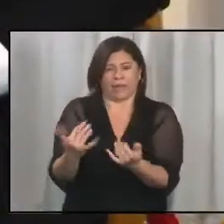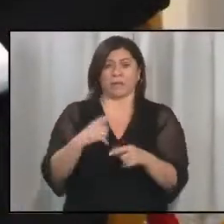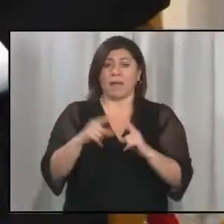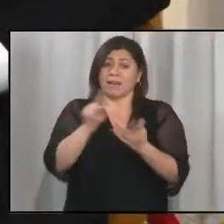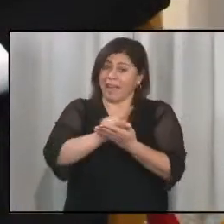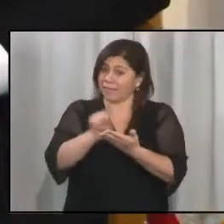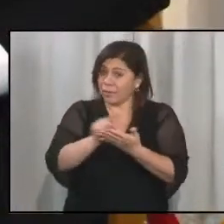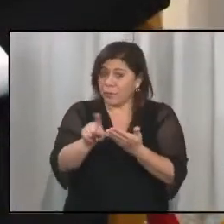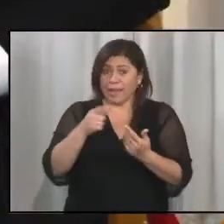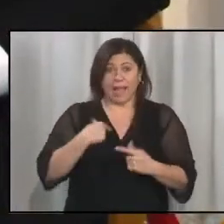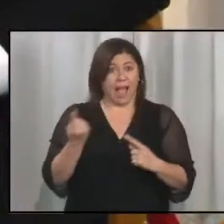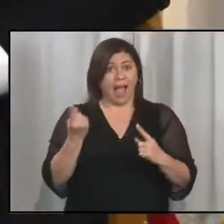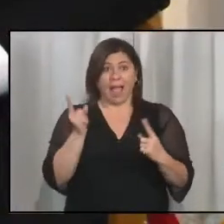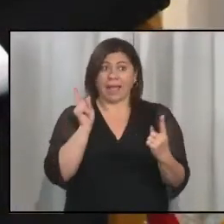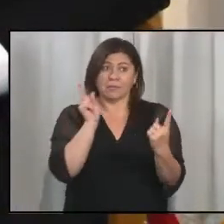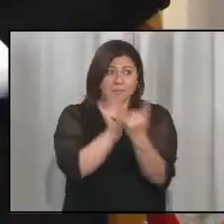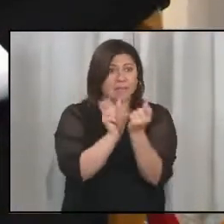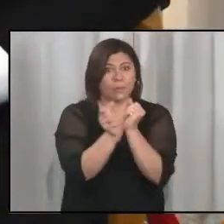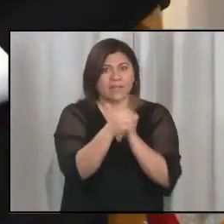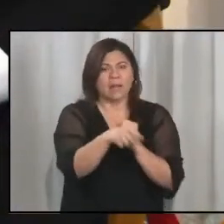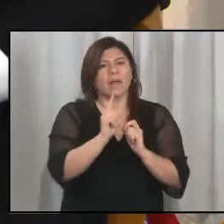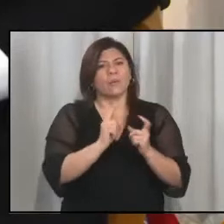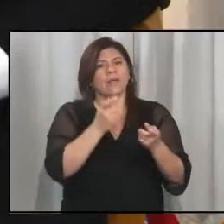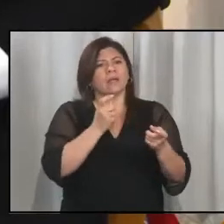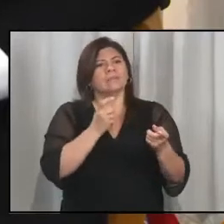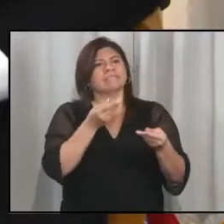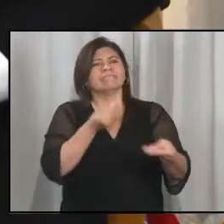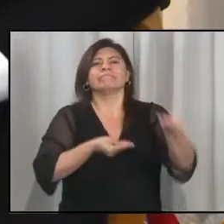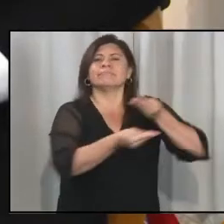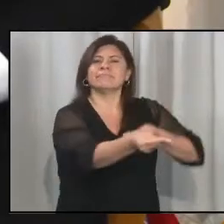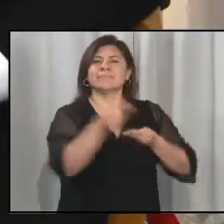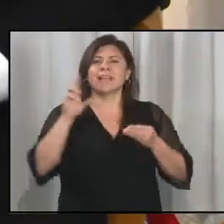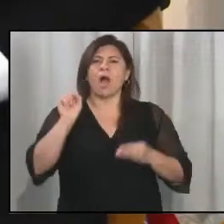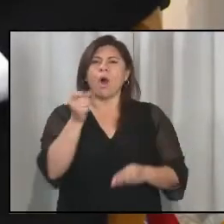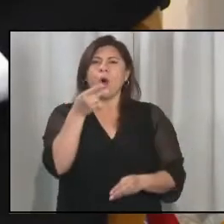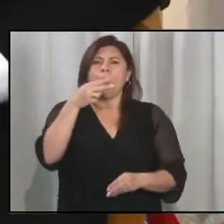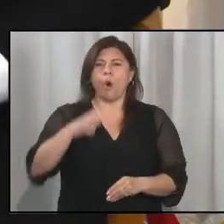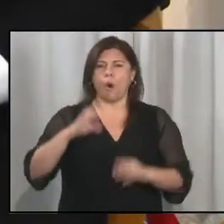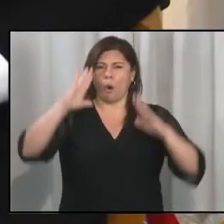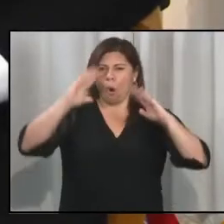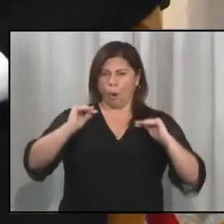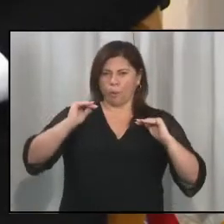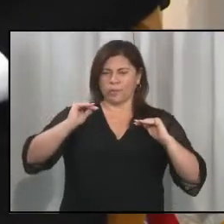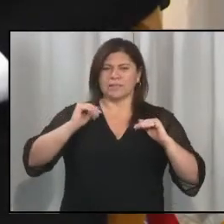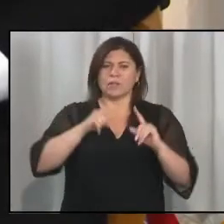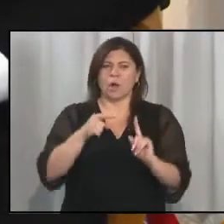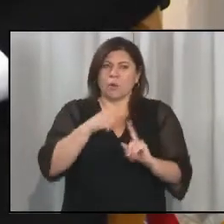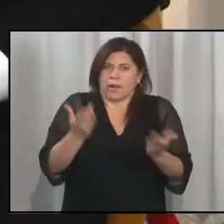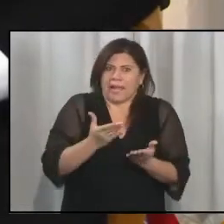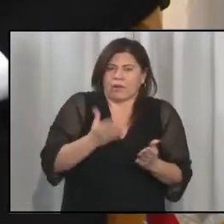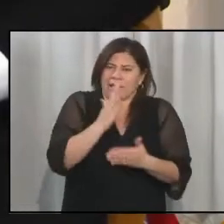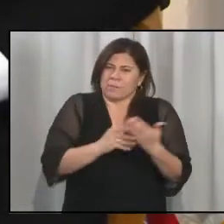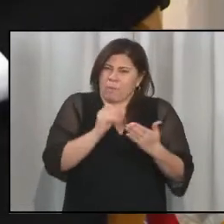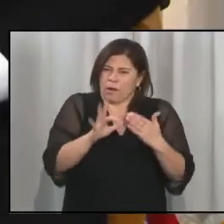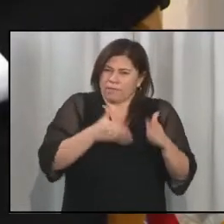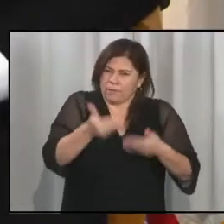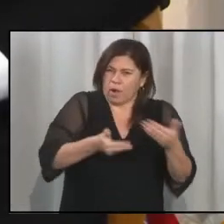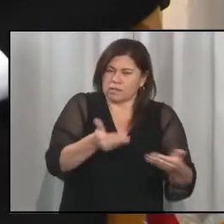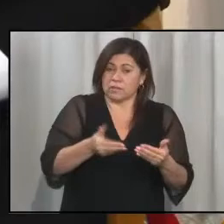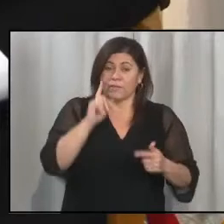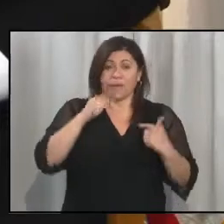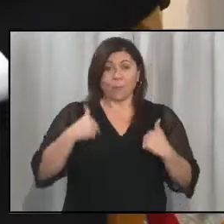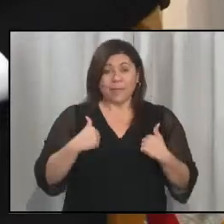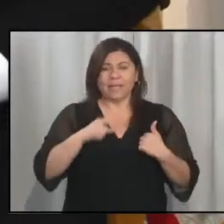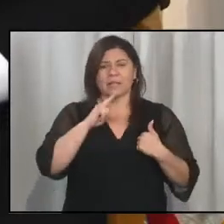I meet for hope. We give hope to each other, like we're here. This is only part of the process, and for me, that's